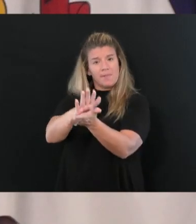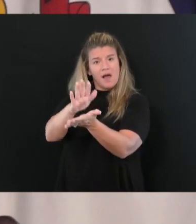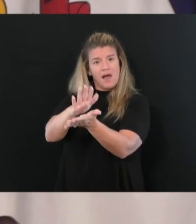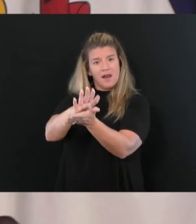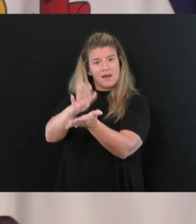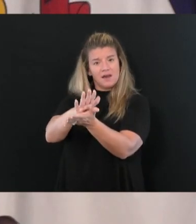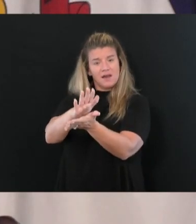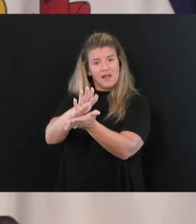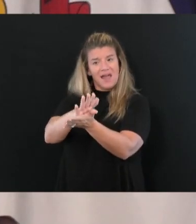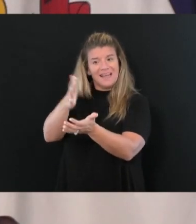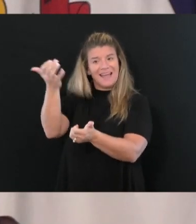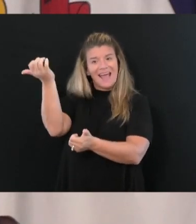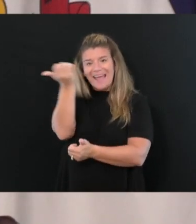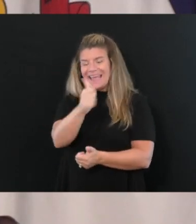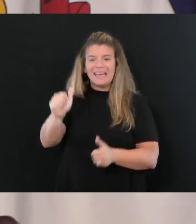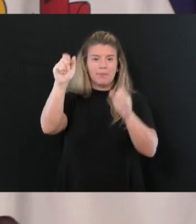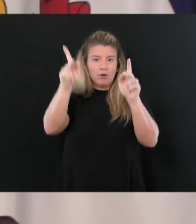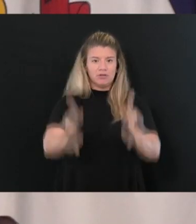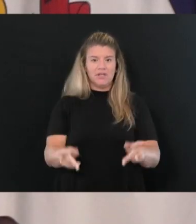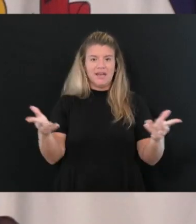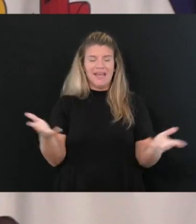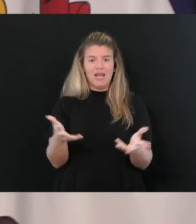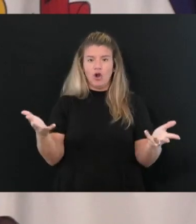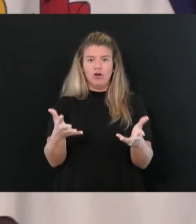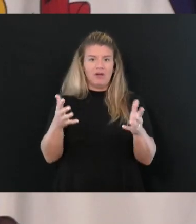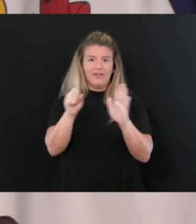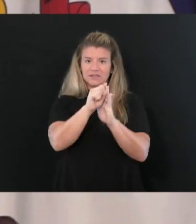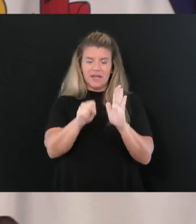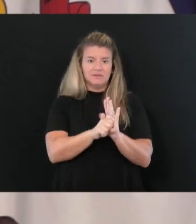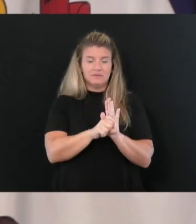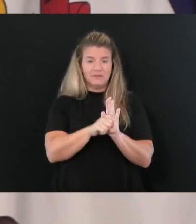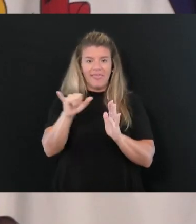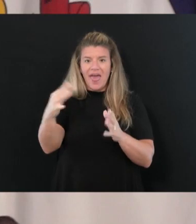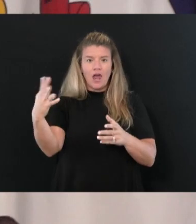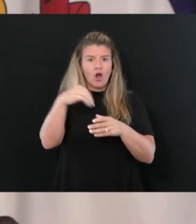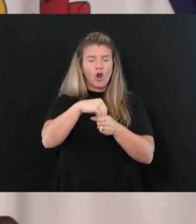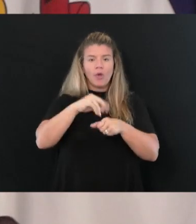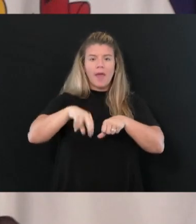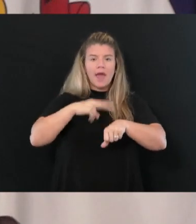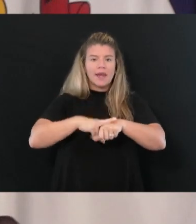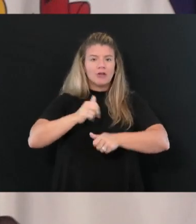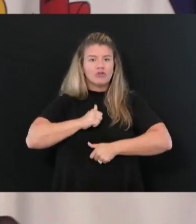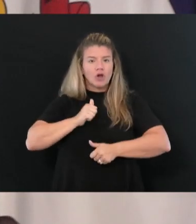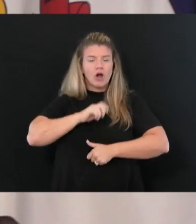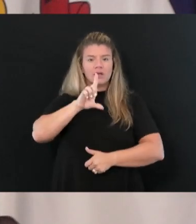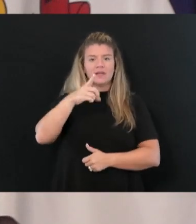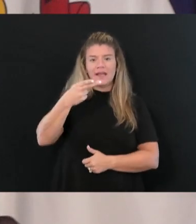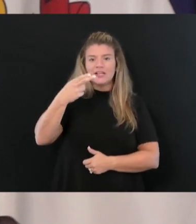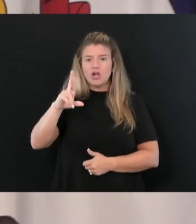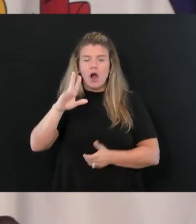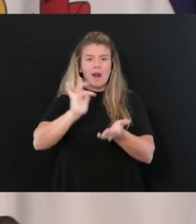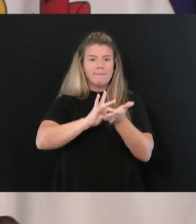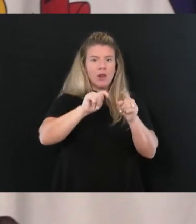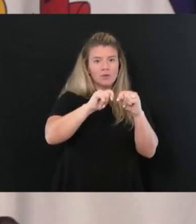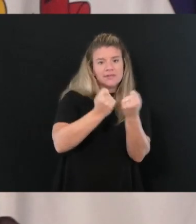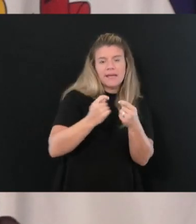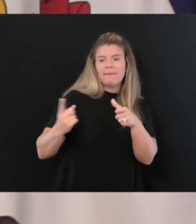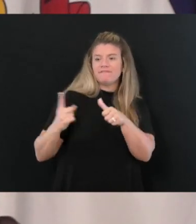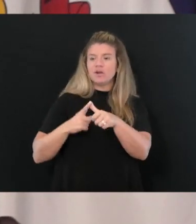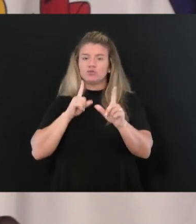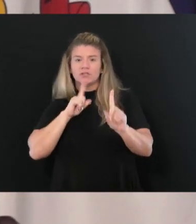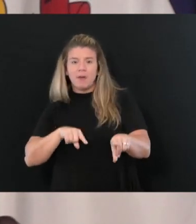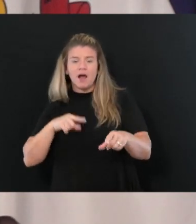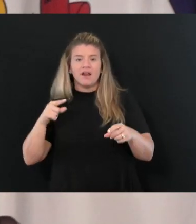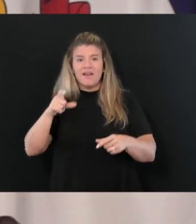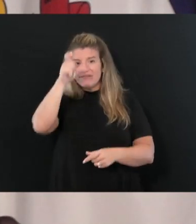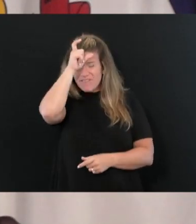one of us in this state, all of our medical experts, the National Guard, the DHHR, local health, all of our first responders,